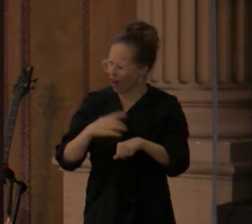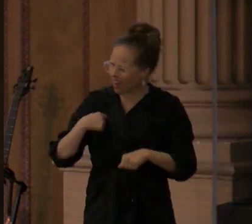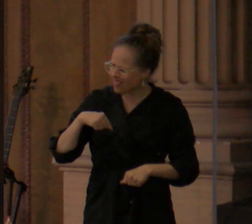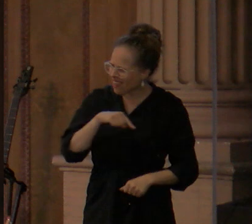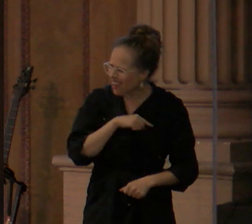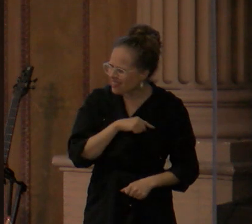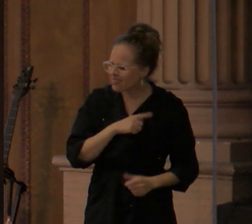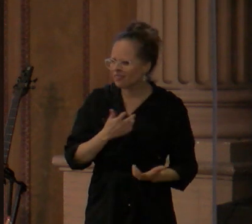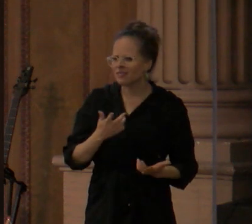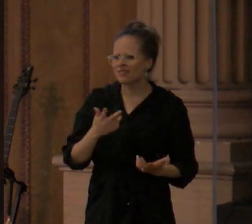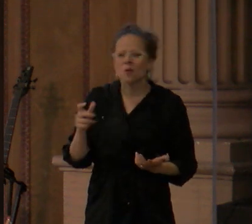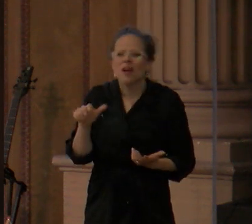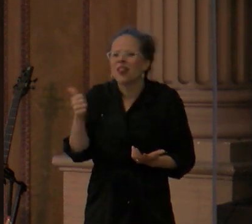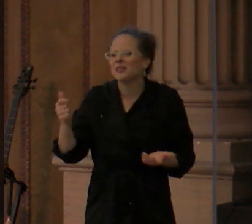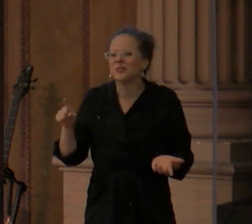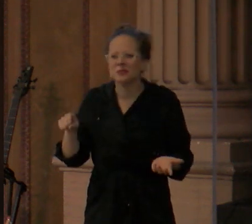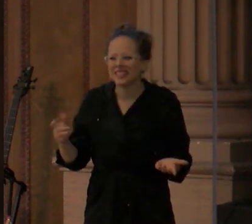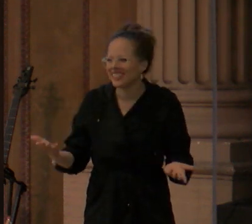What else do we need?